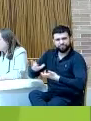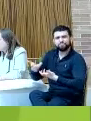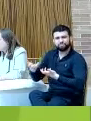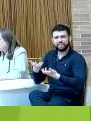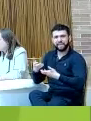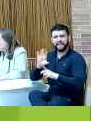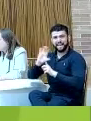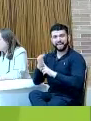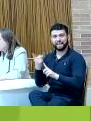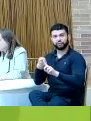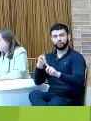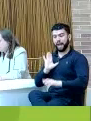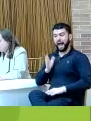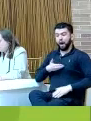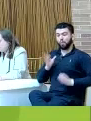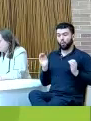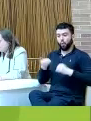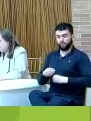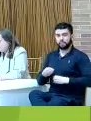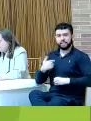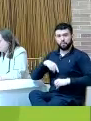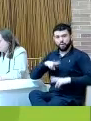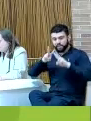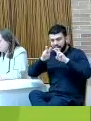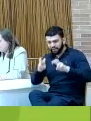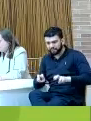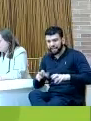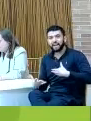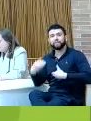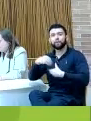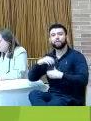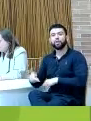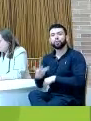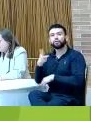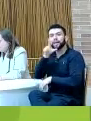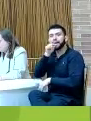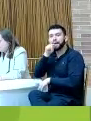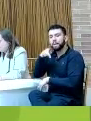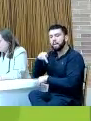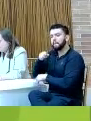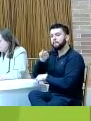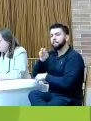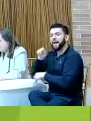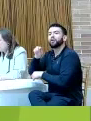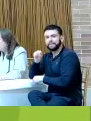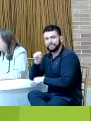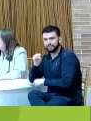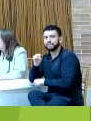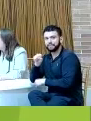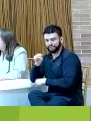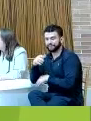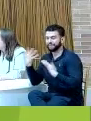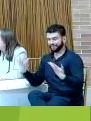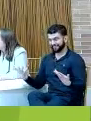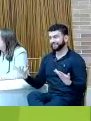our office that our office investigated and it involves three parrots um so only to illustrate that